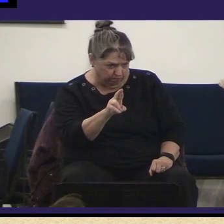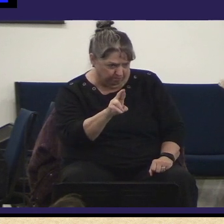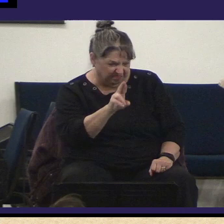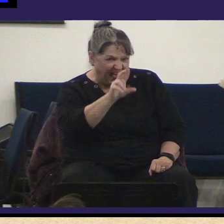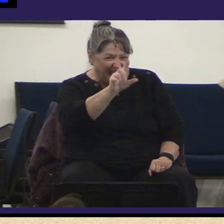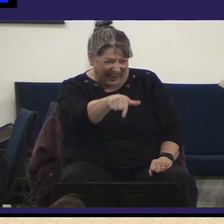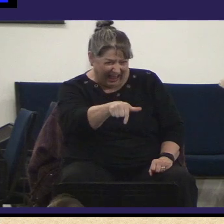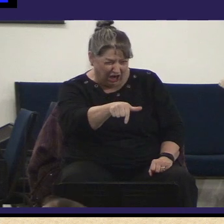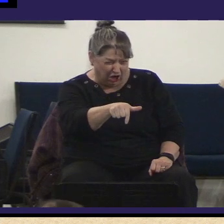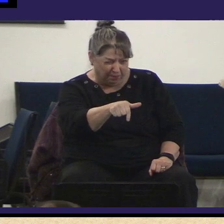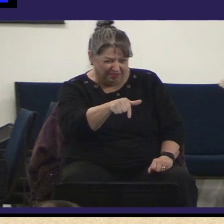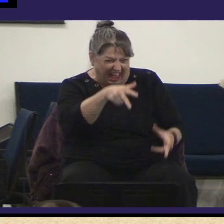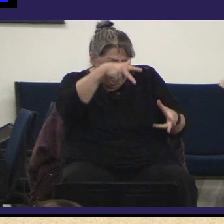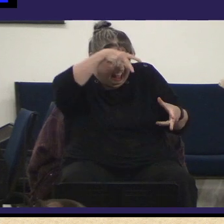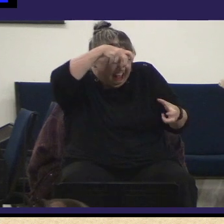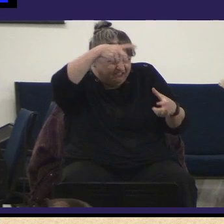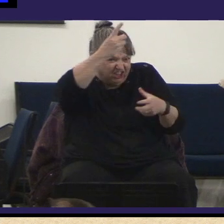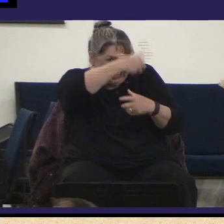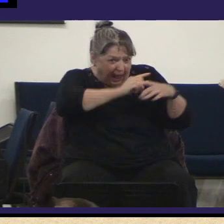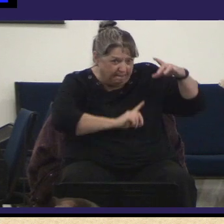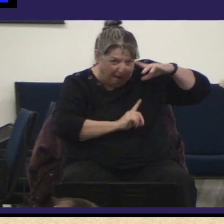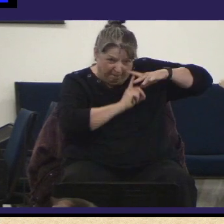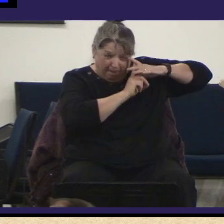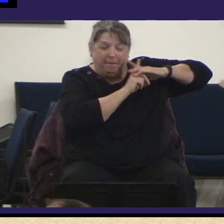you may be able to stand your ground